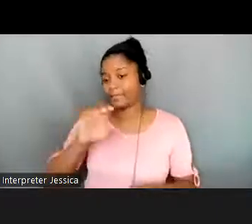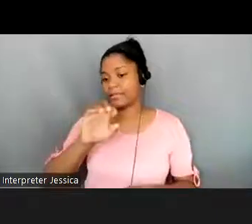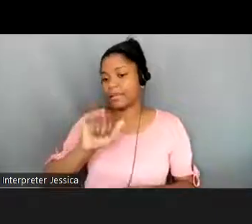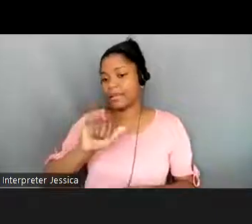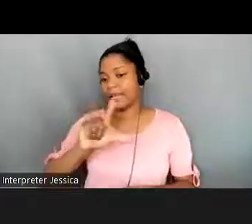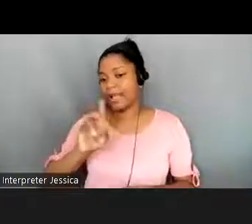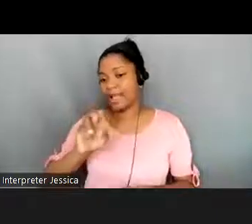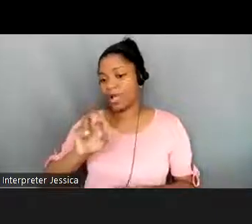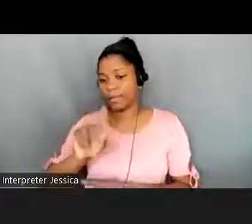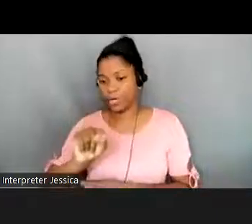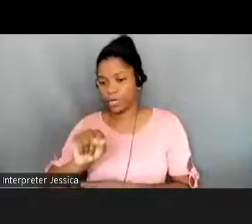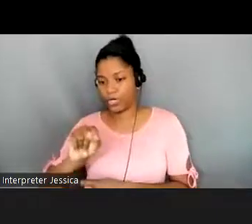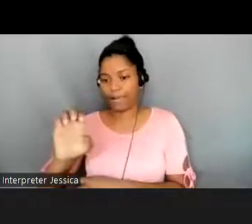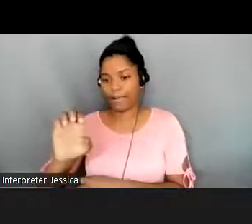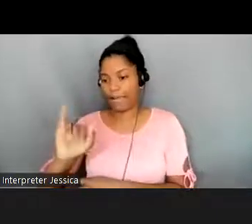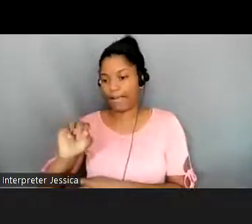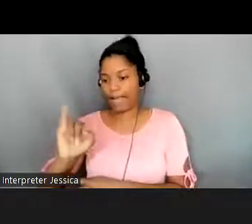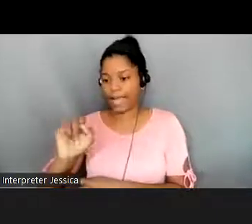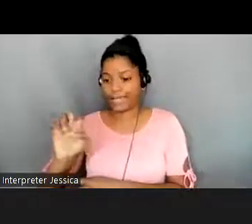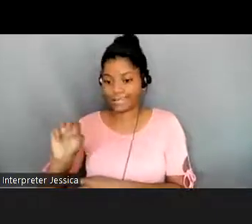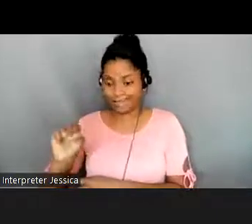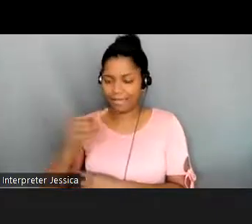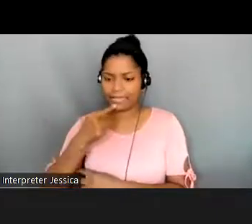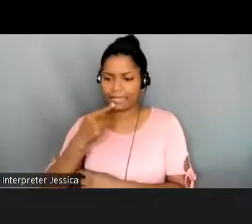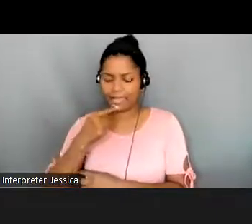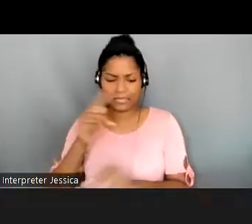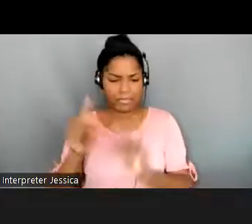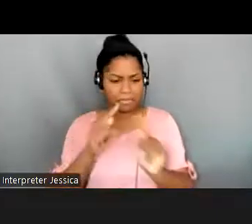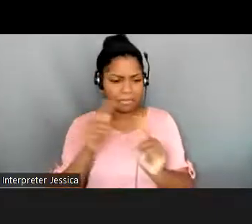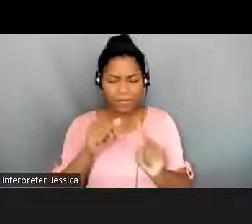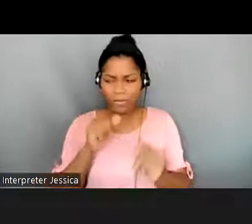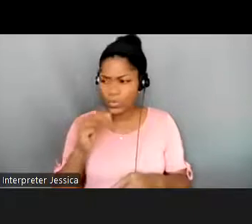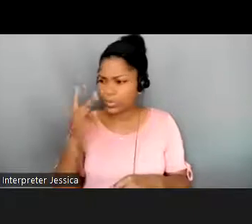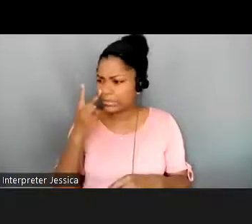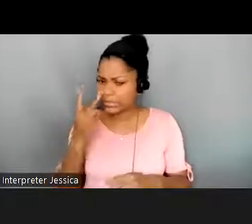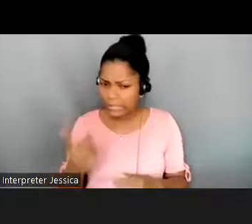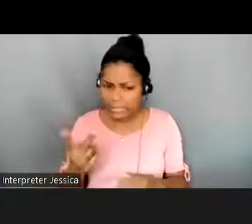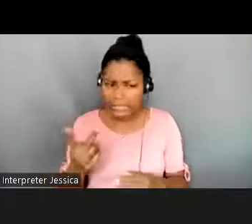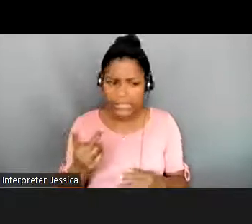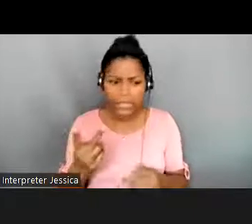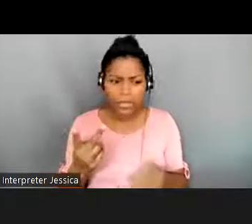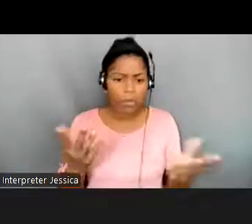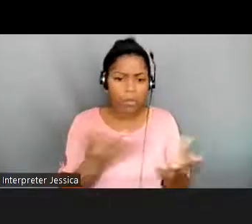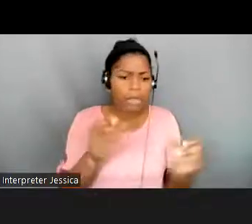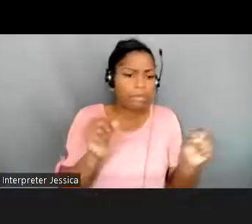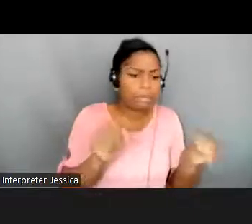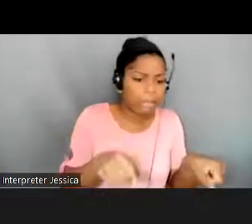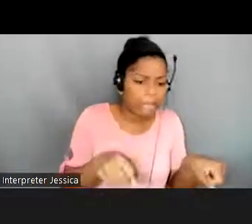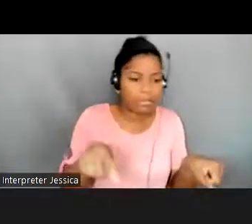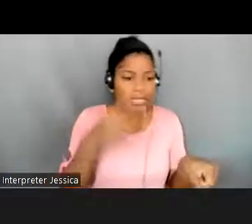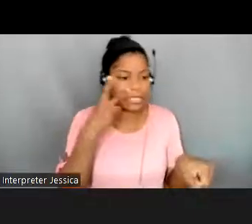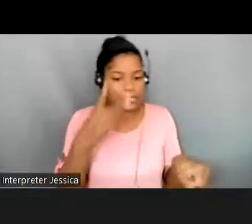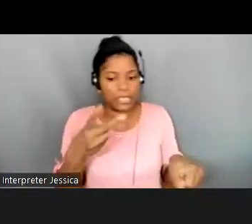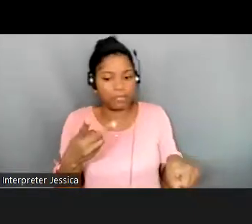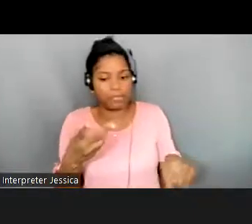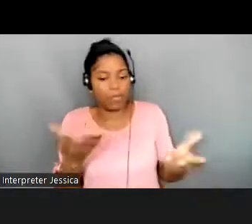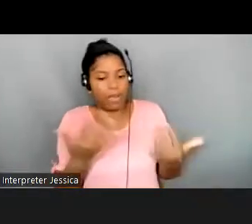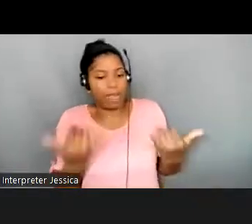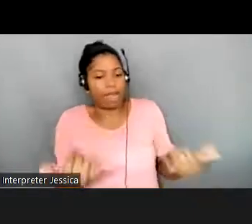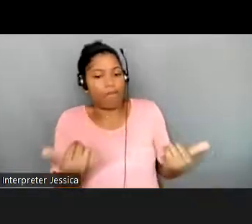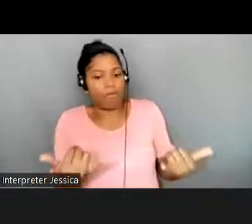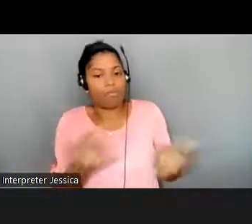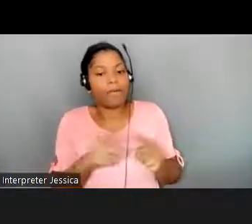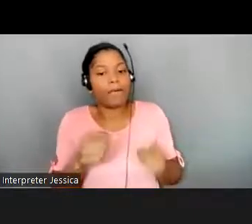can be. So be sure to be someone who sees what can be in your community, in your program, and in your